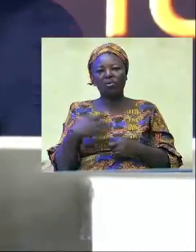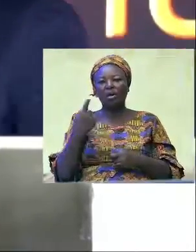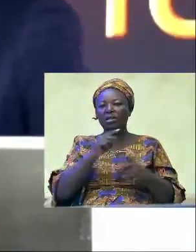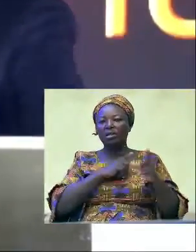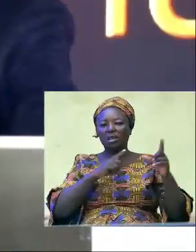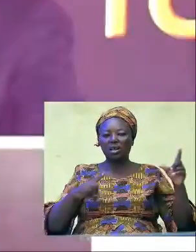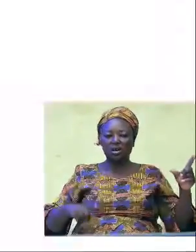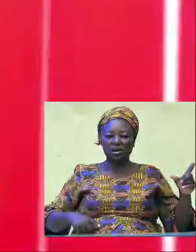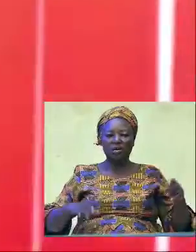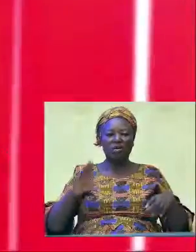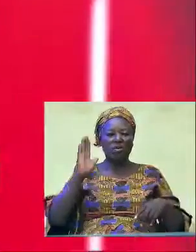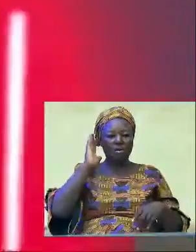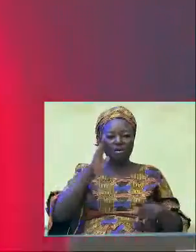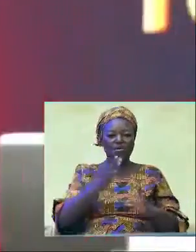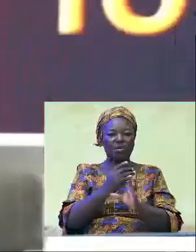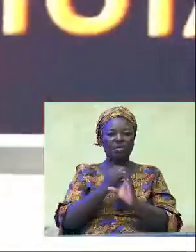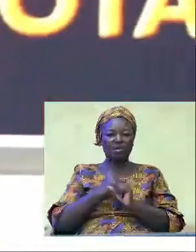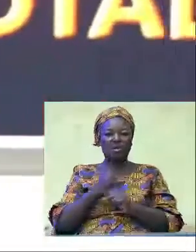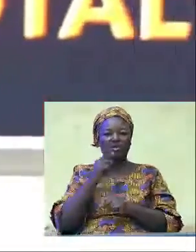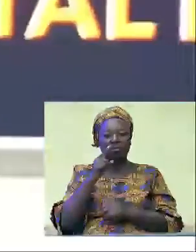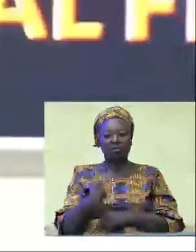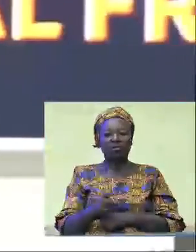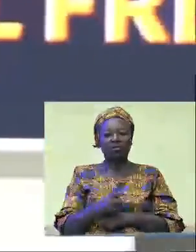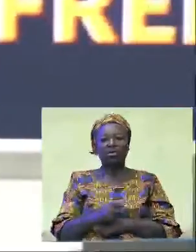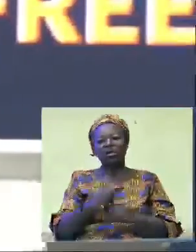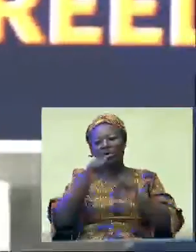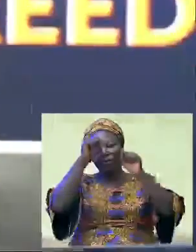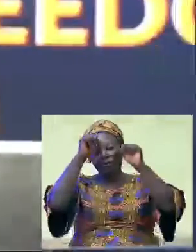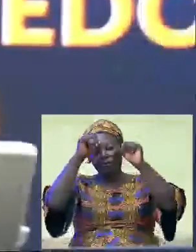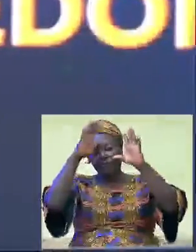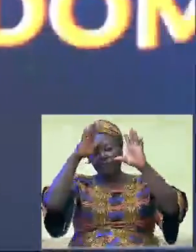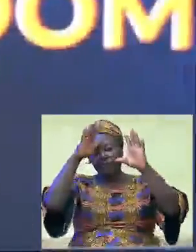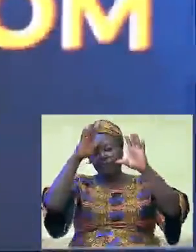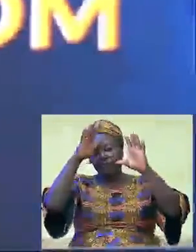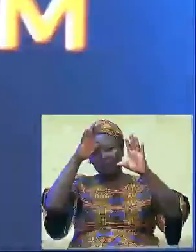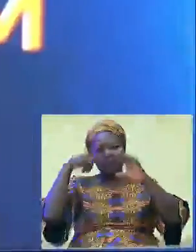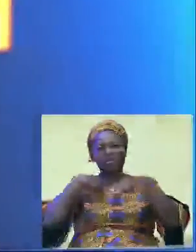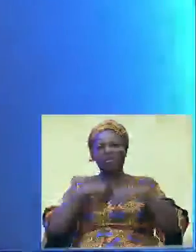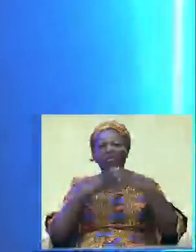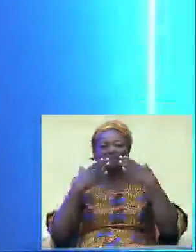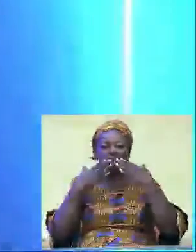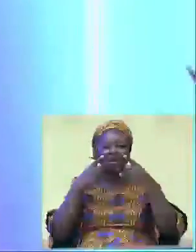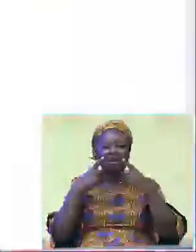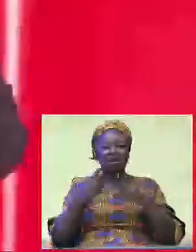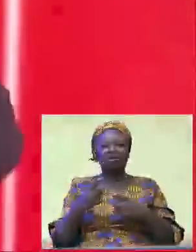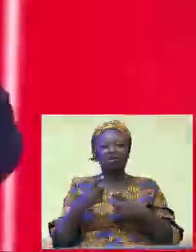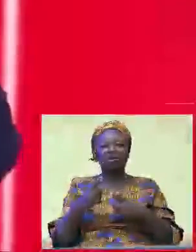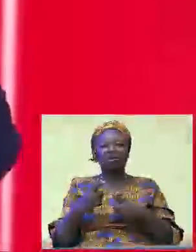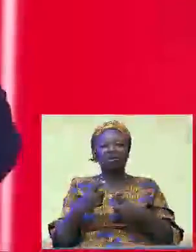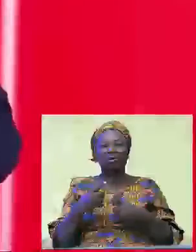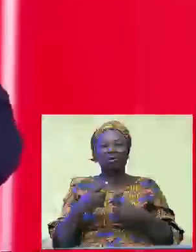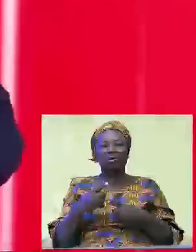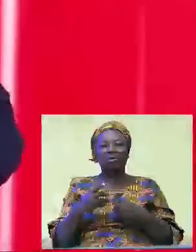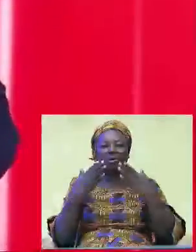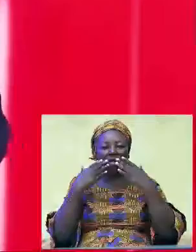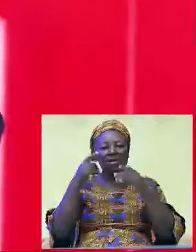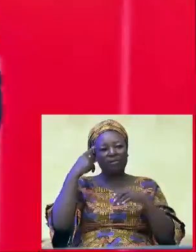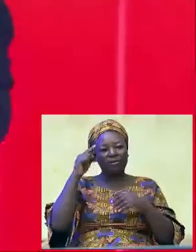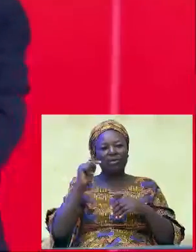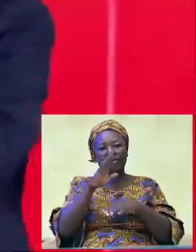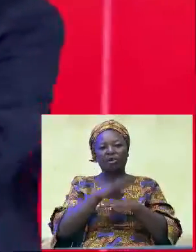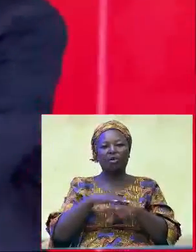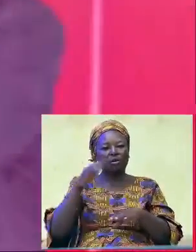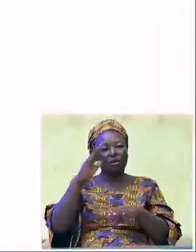my Savior. As you come, the Lord will receive you. Father,